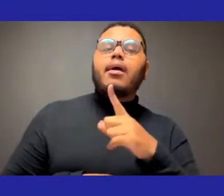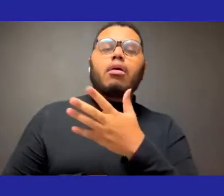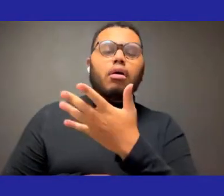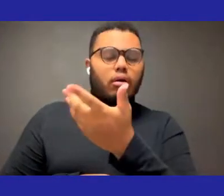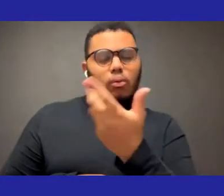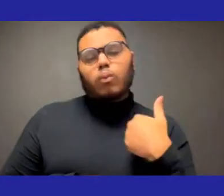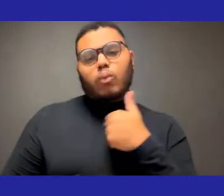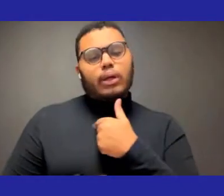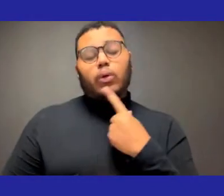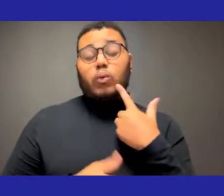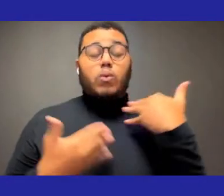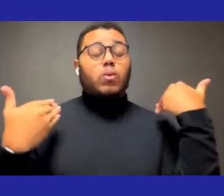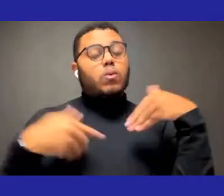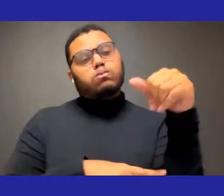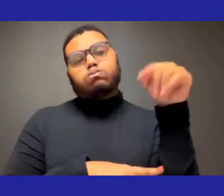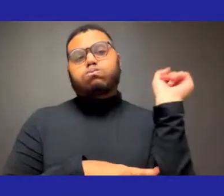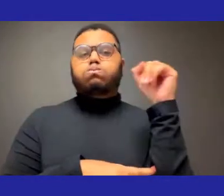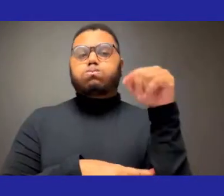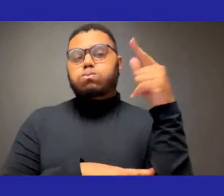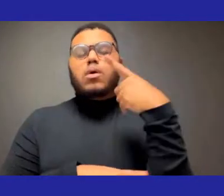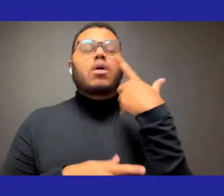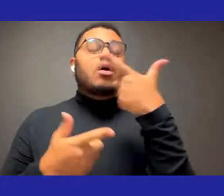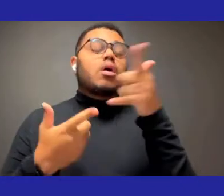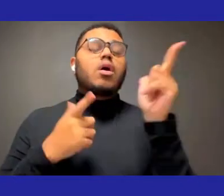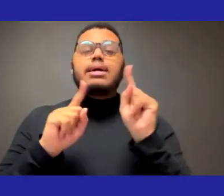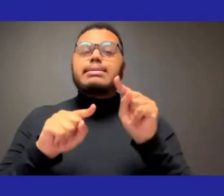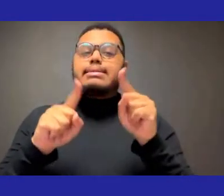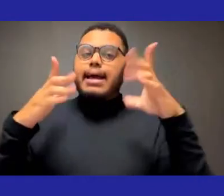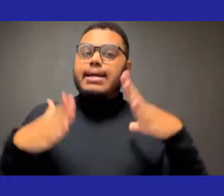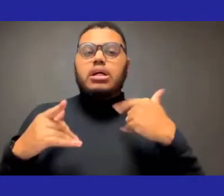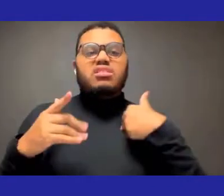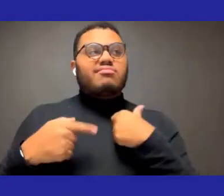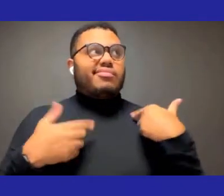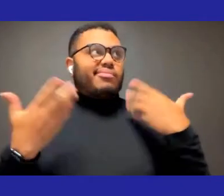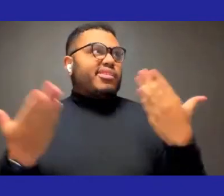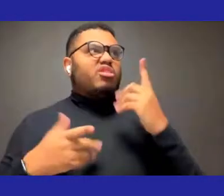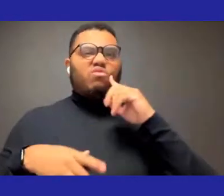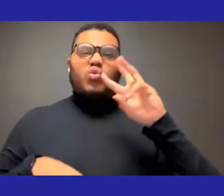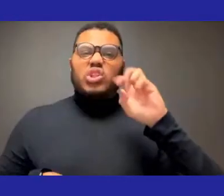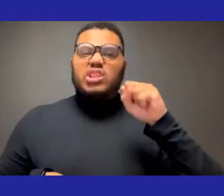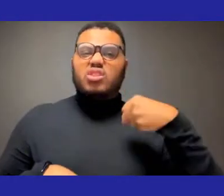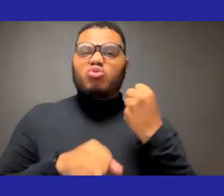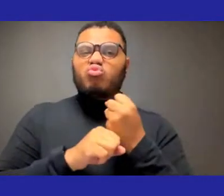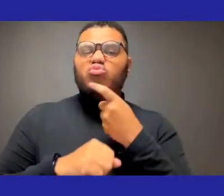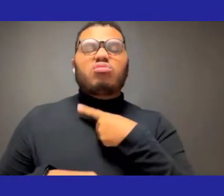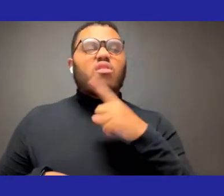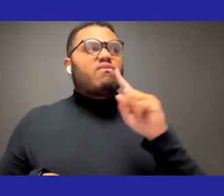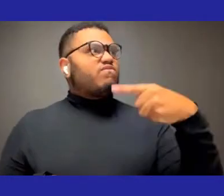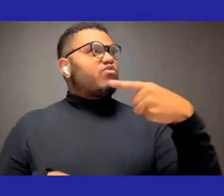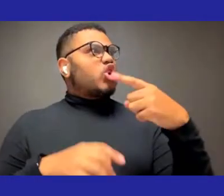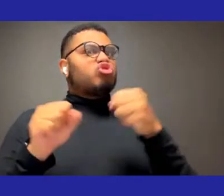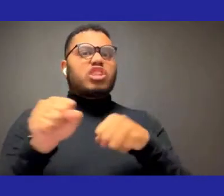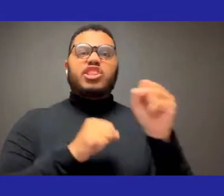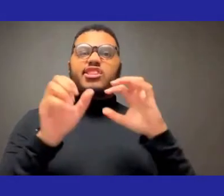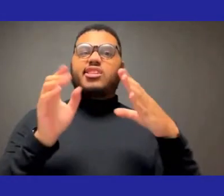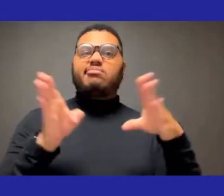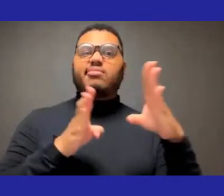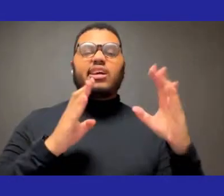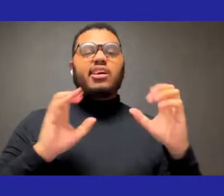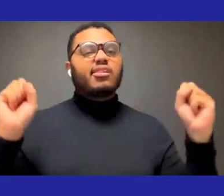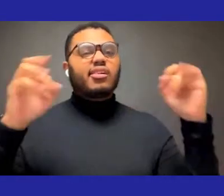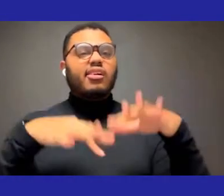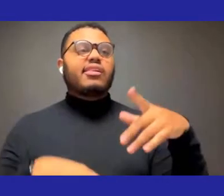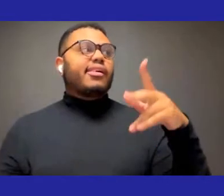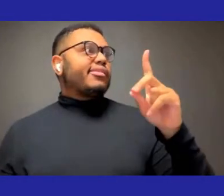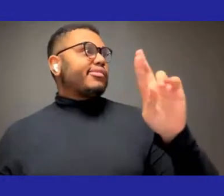blown away, the attendees, because I have personally been here for 6 years, and the first strategic planning retreat, Dr. Katz was present,